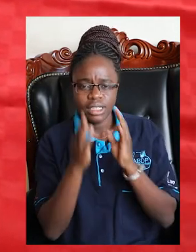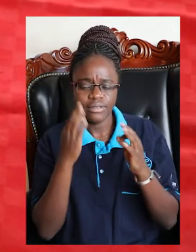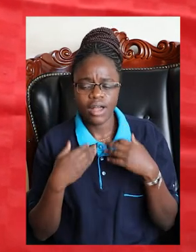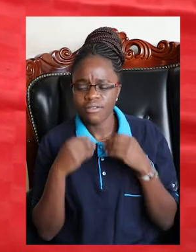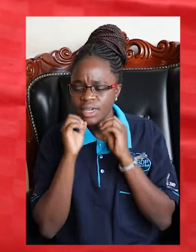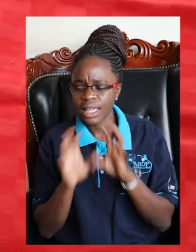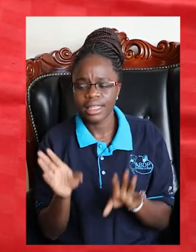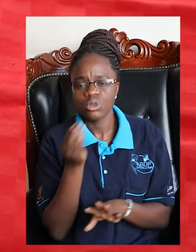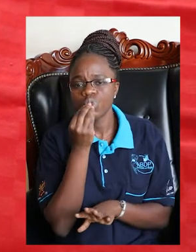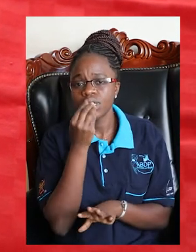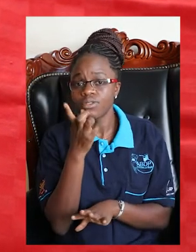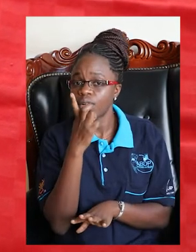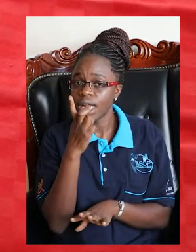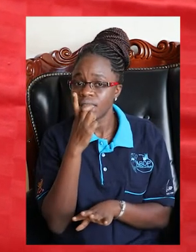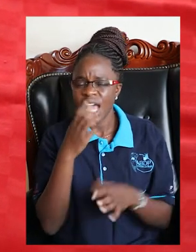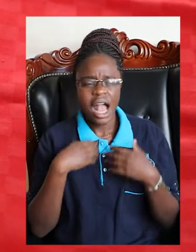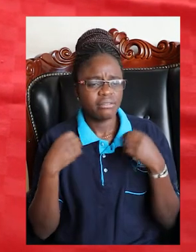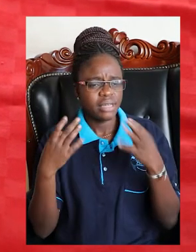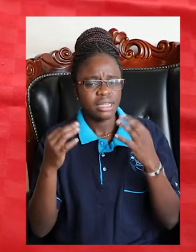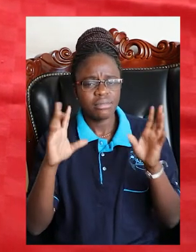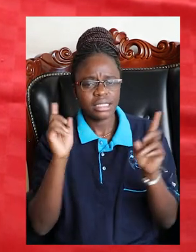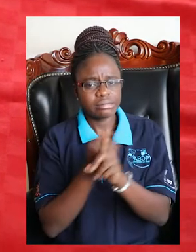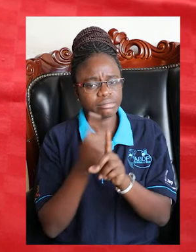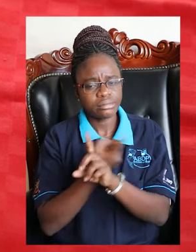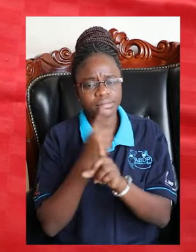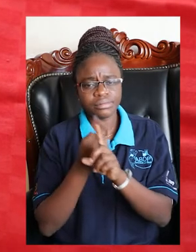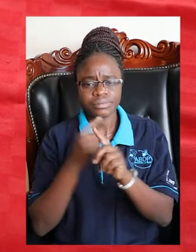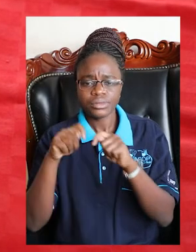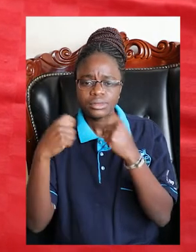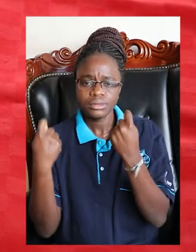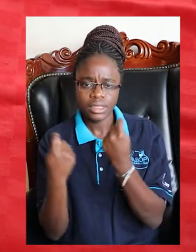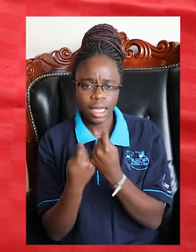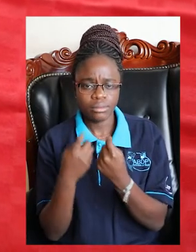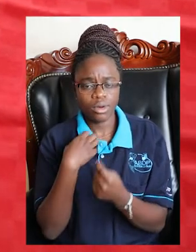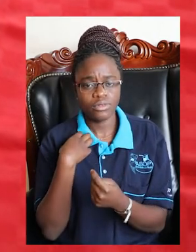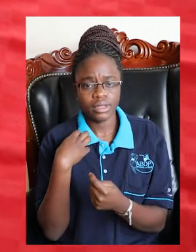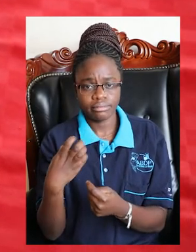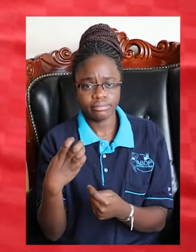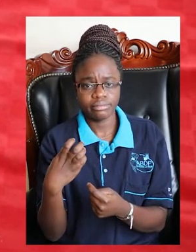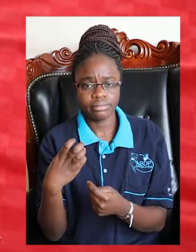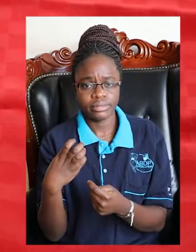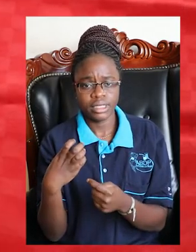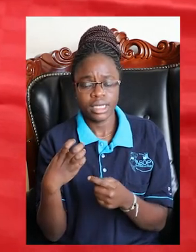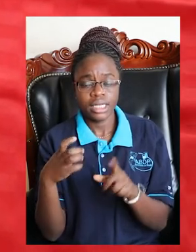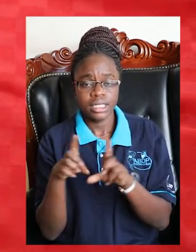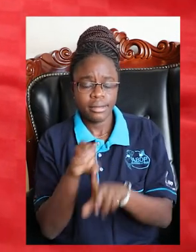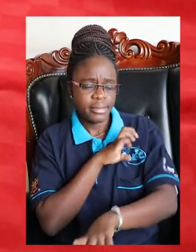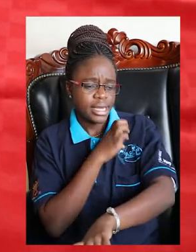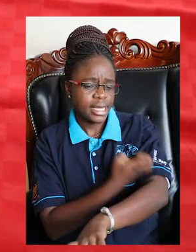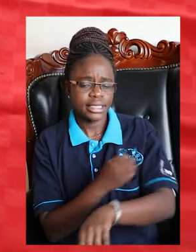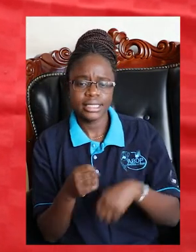don't have some food to eat. It has variety and it has the energy that